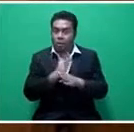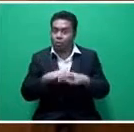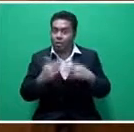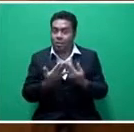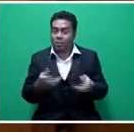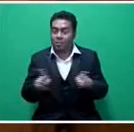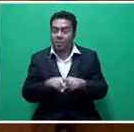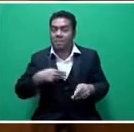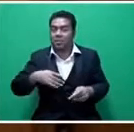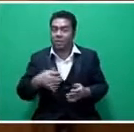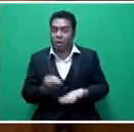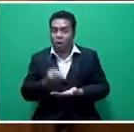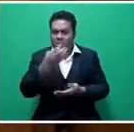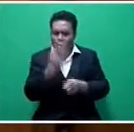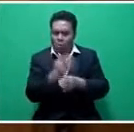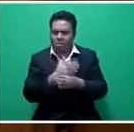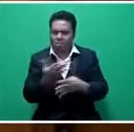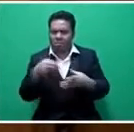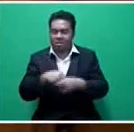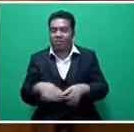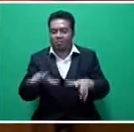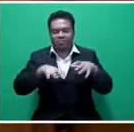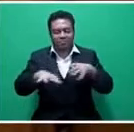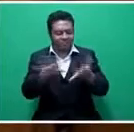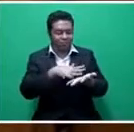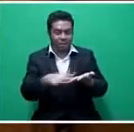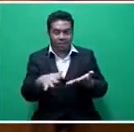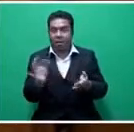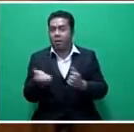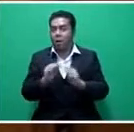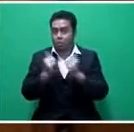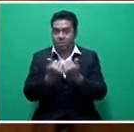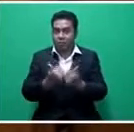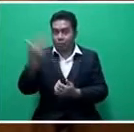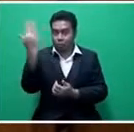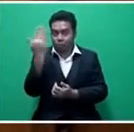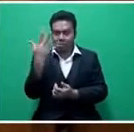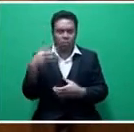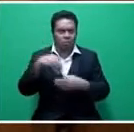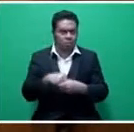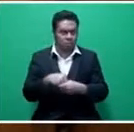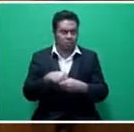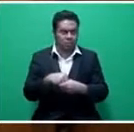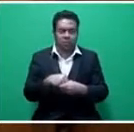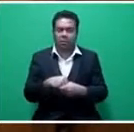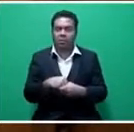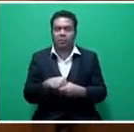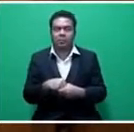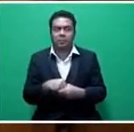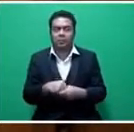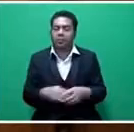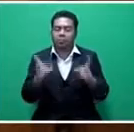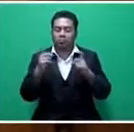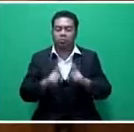General's Office, is also working on a draft grant agreement for schools. Unfortunately, we never had any grant agreements for schools since